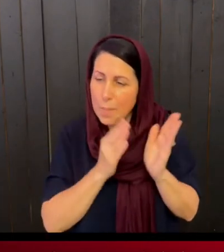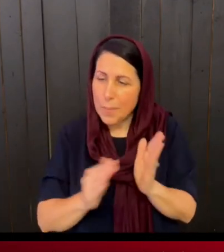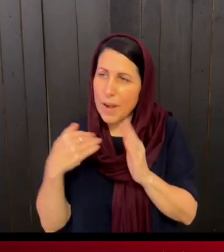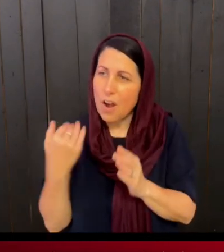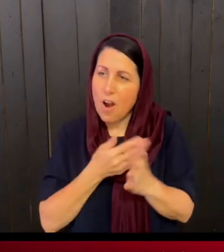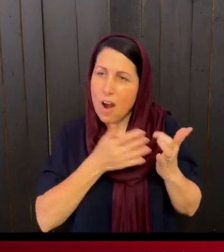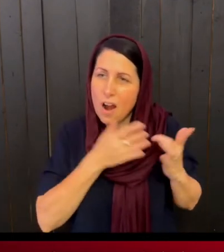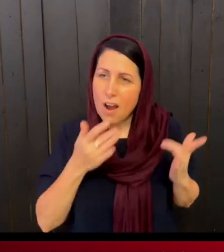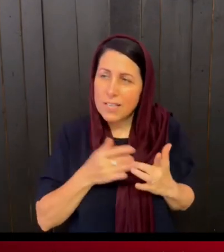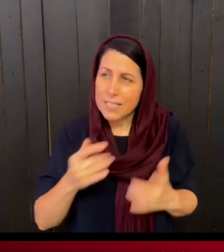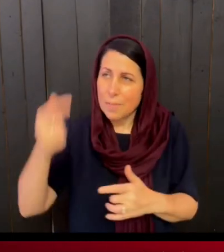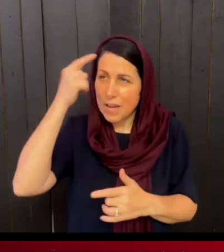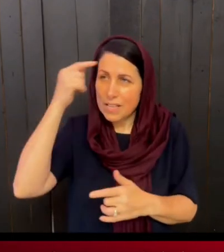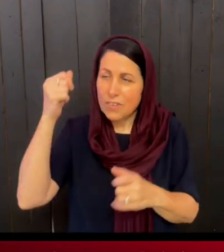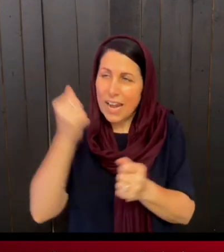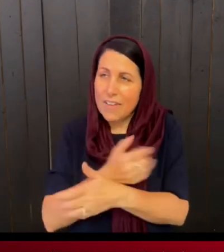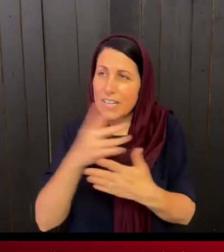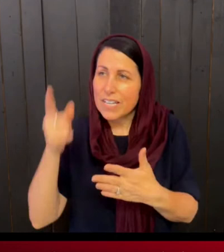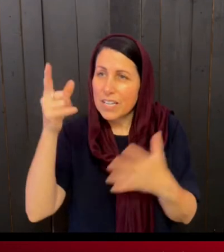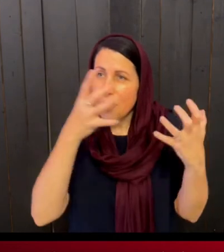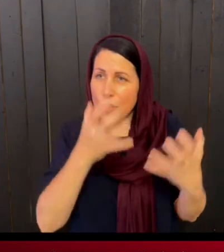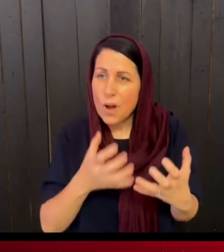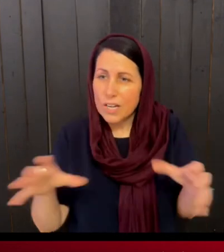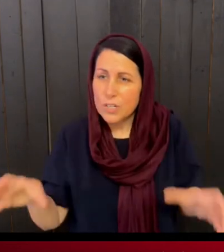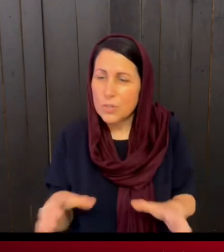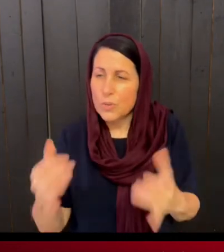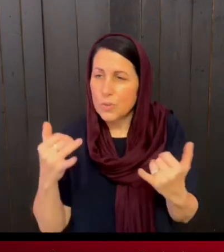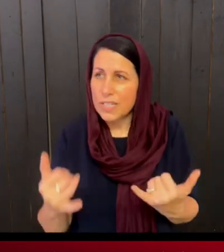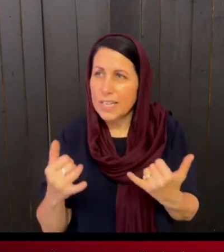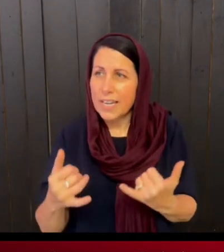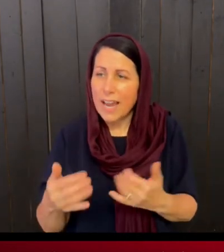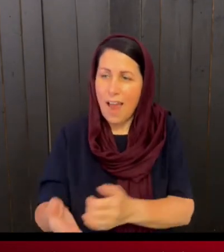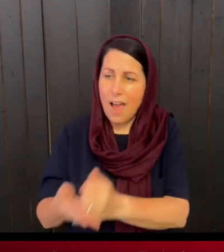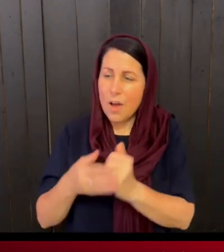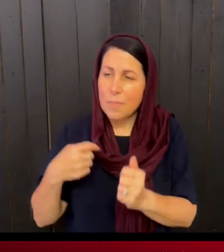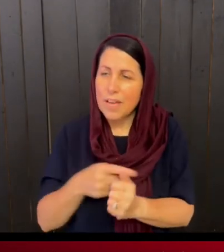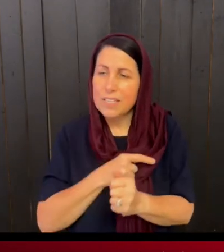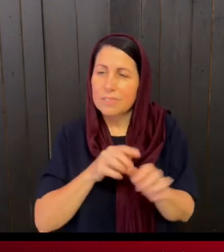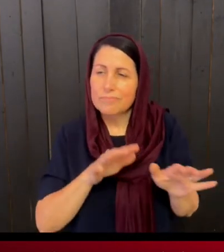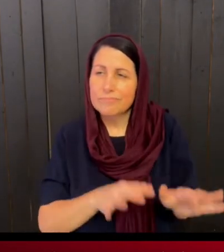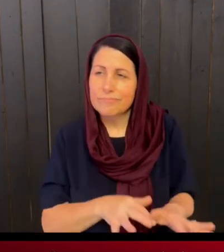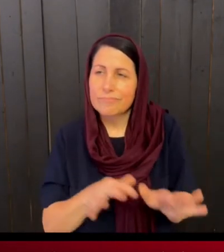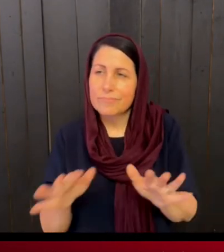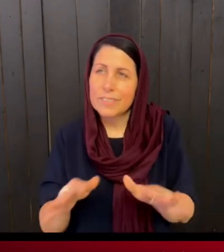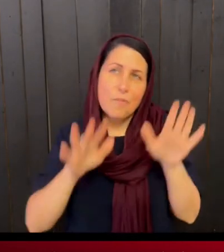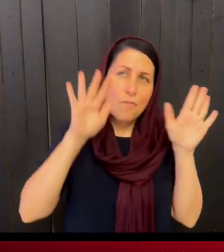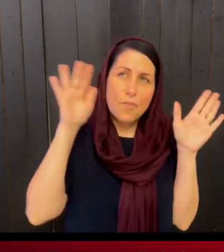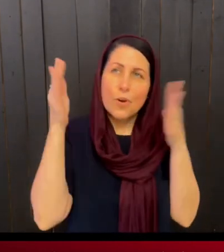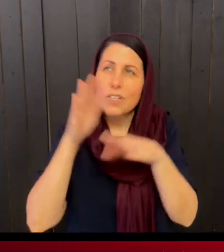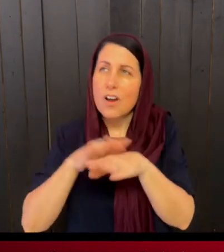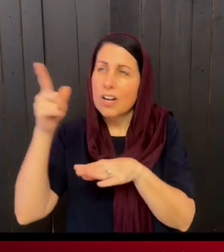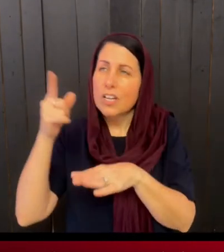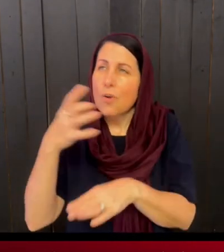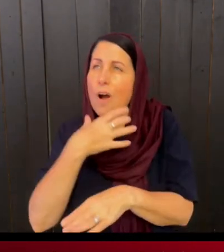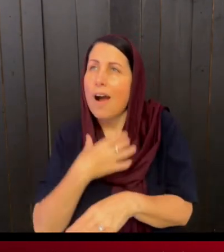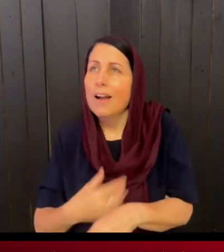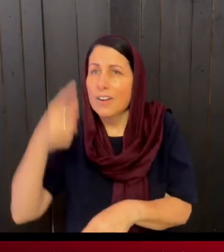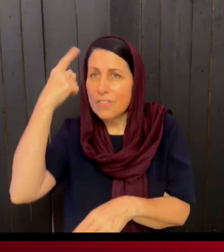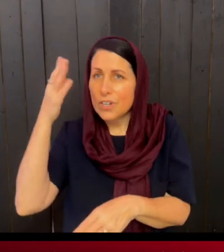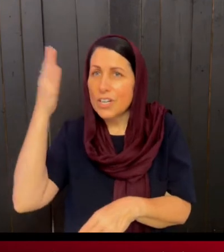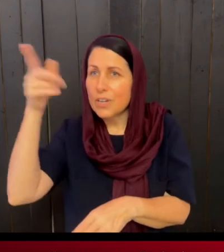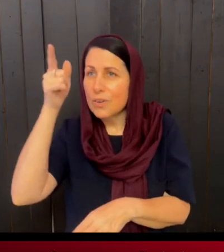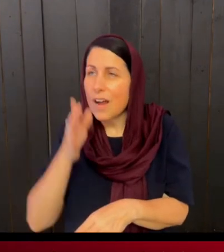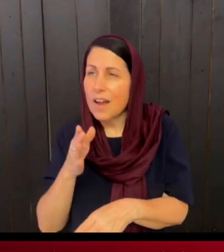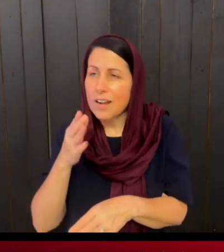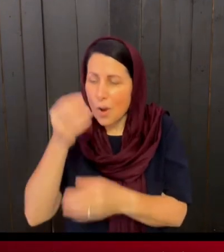everything else you want to do today, Lord God. Help us to be relaxed, Lord God, but tuned into you, Lord God, and hungry for you, Lord God,